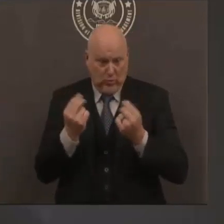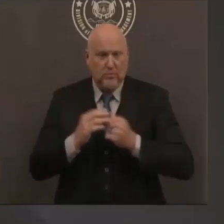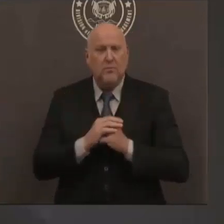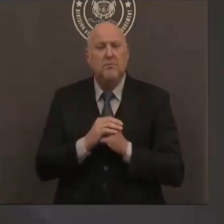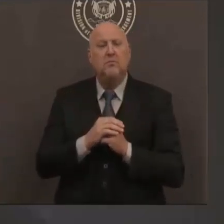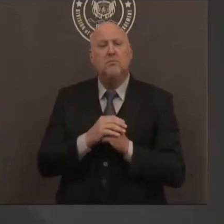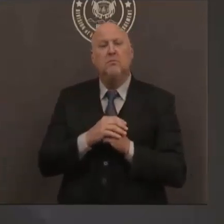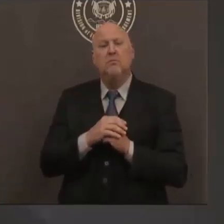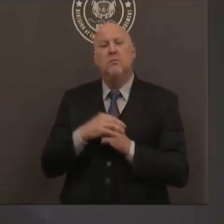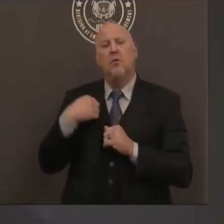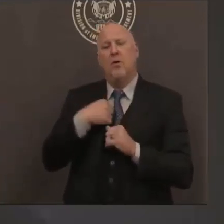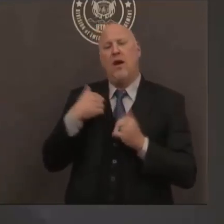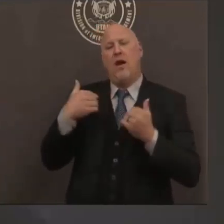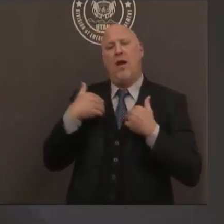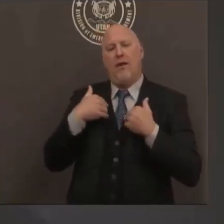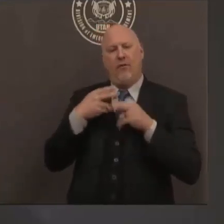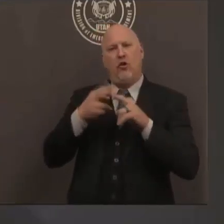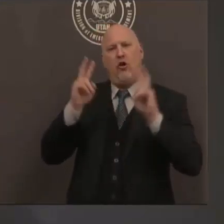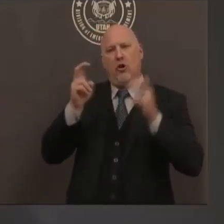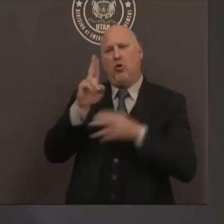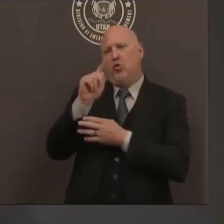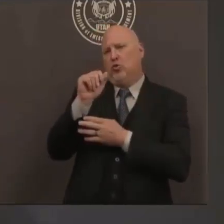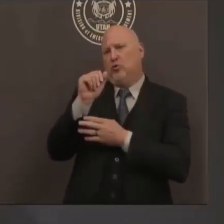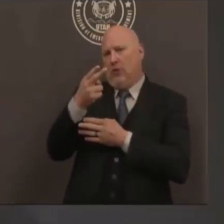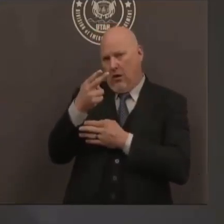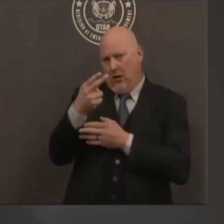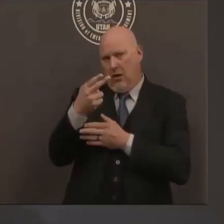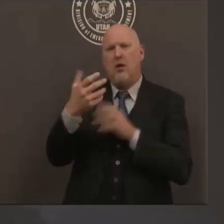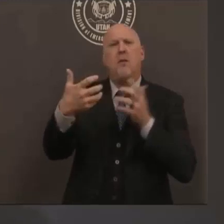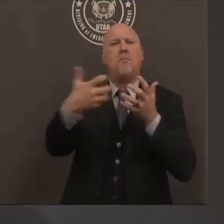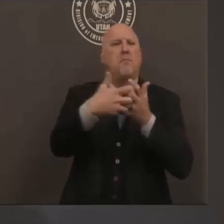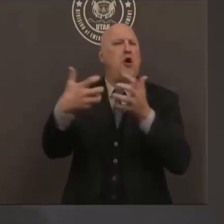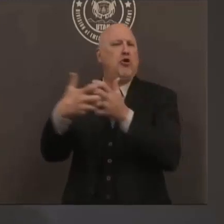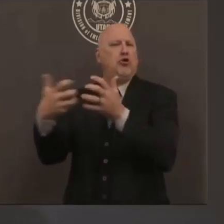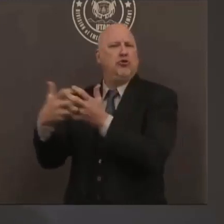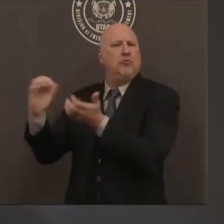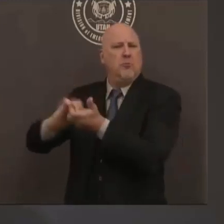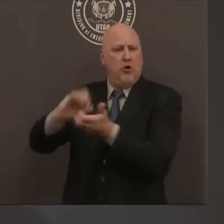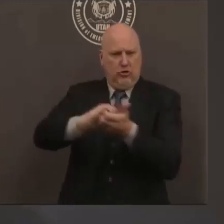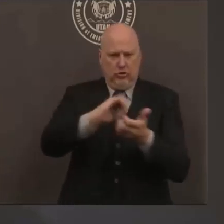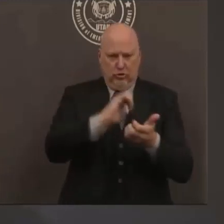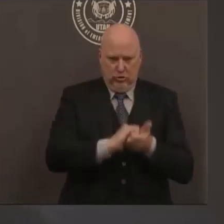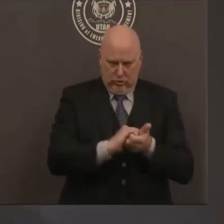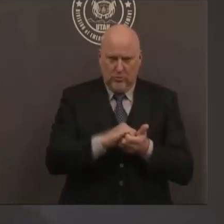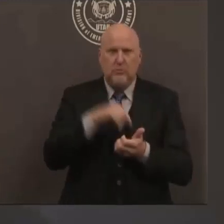course, testing will be free at this center as well. I'm happy to take questions.